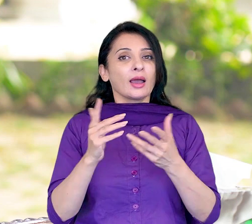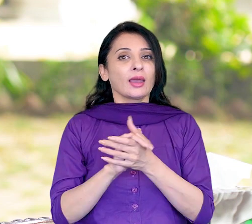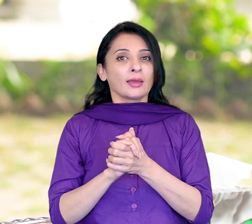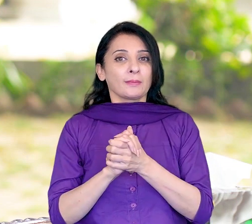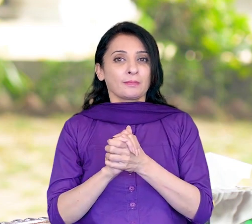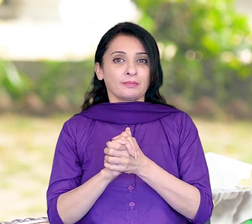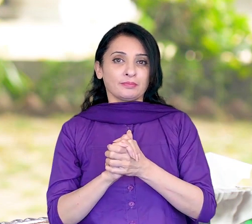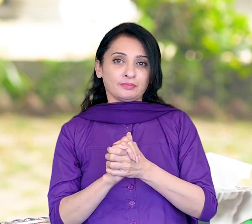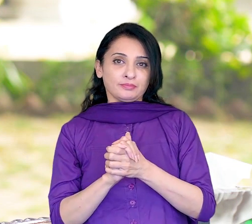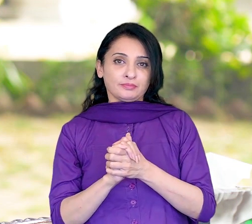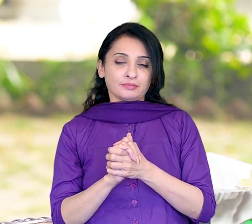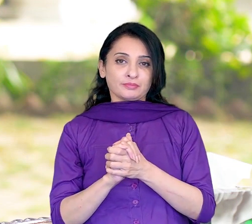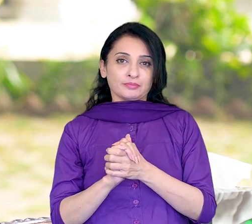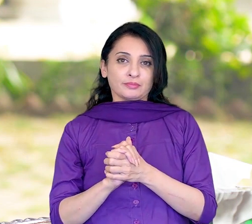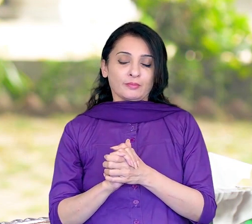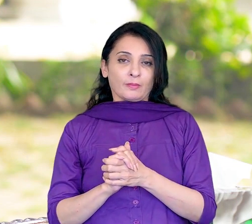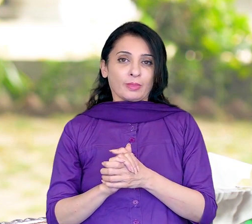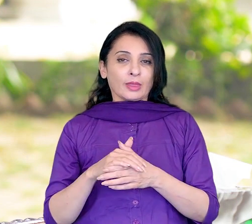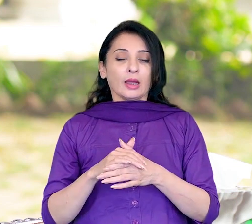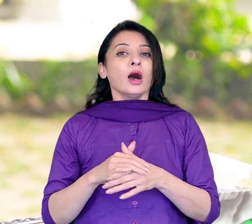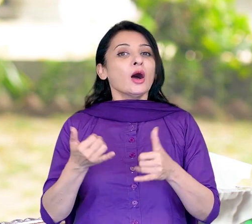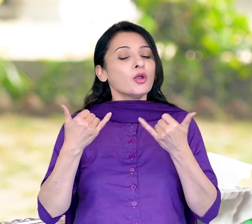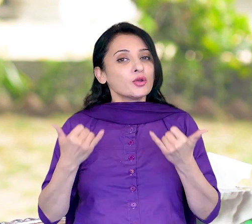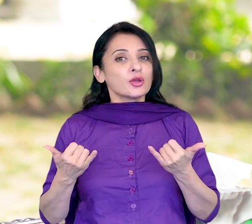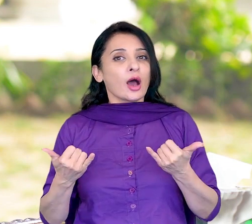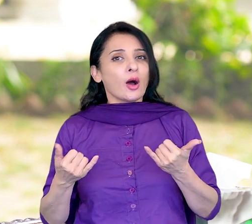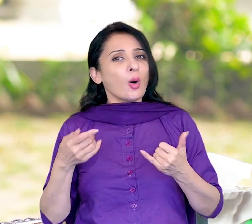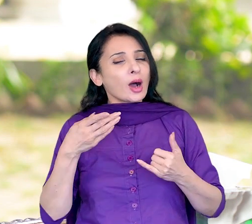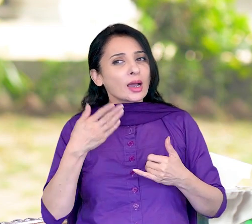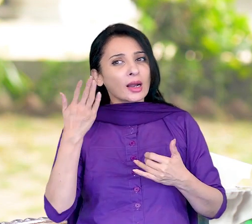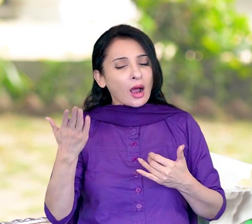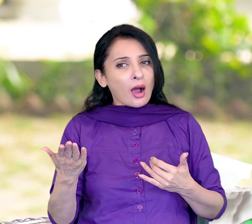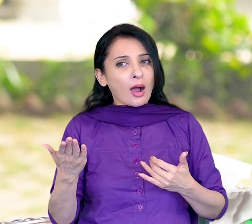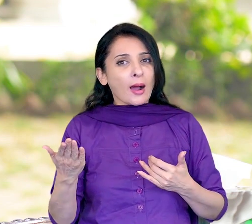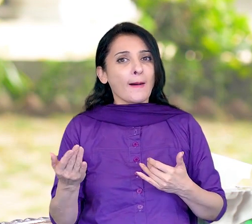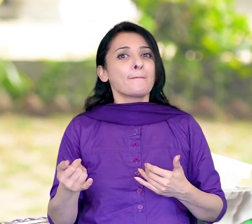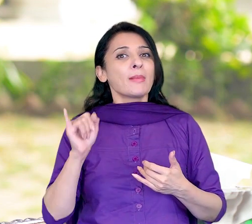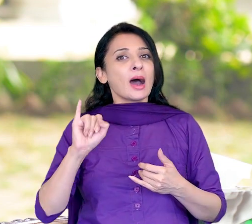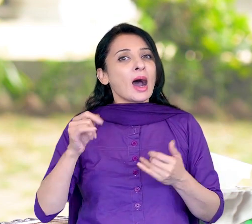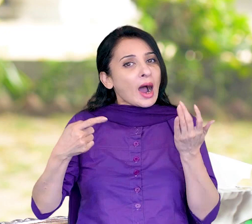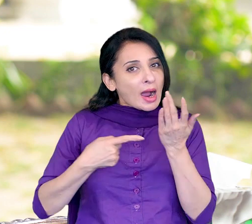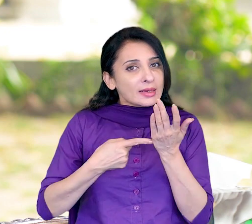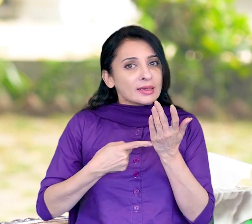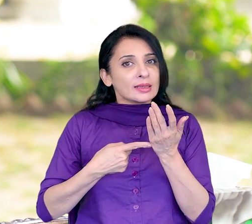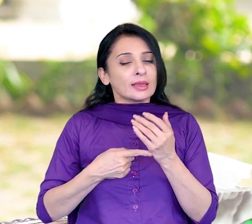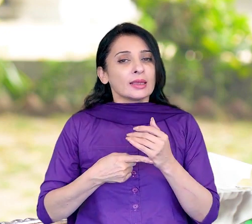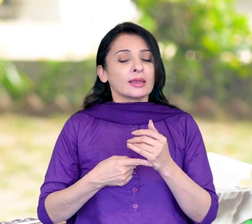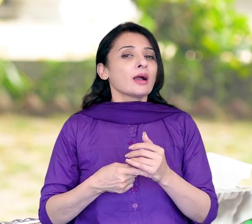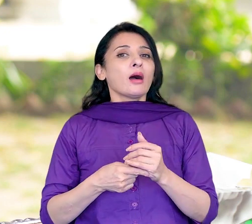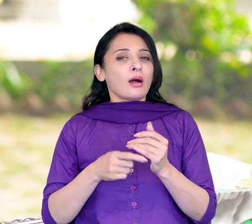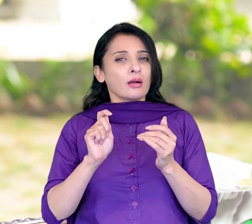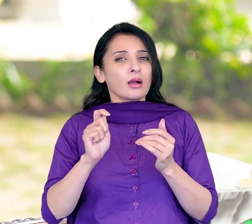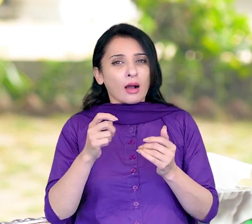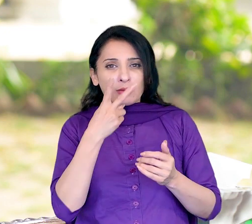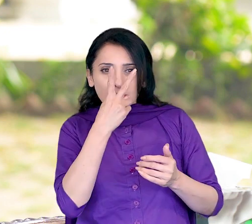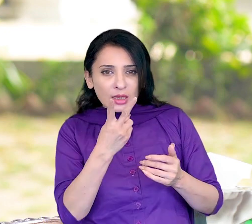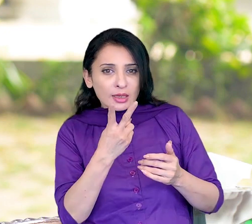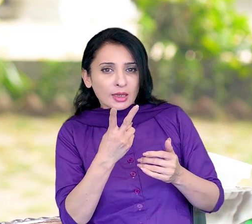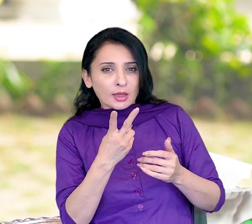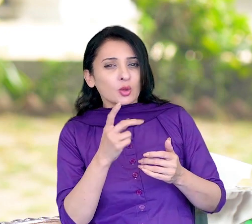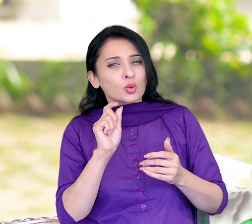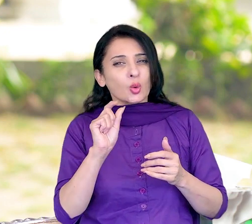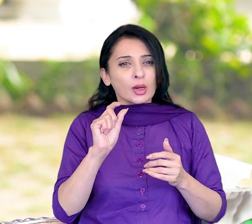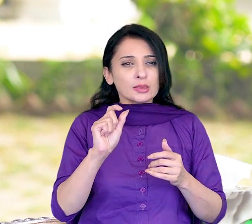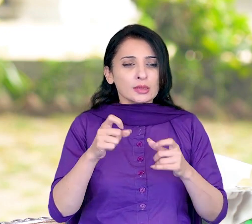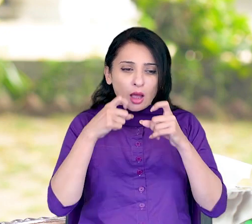actually the paperless information system? Now, if you look into the role of IT, I would like to take a few minutes of your